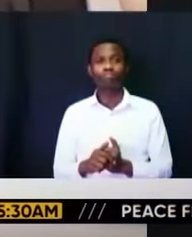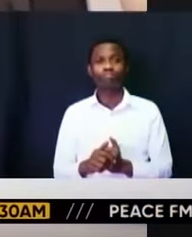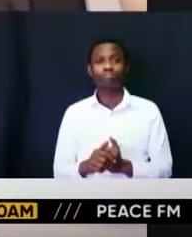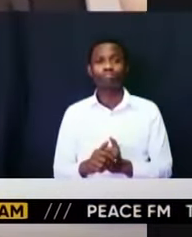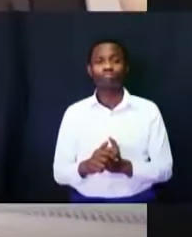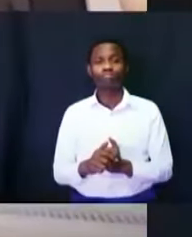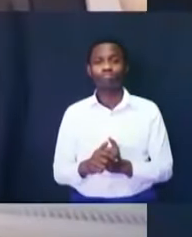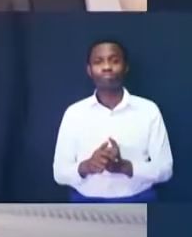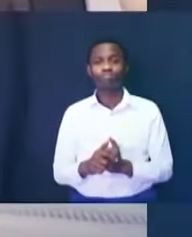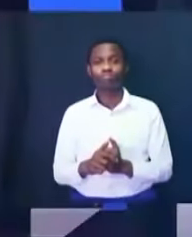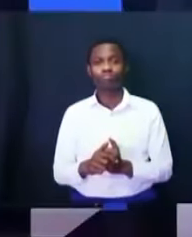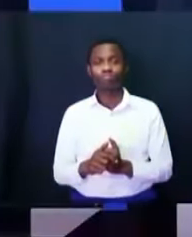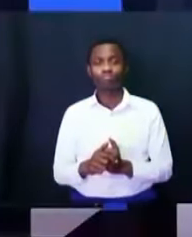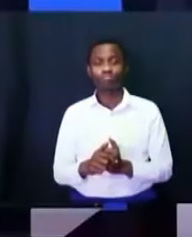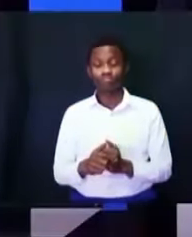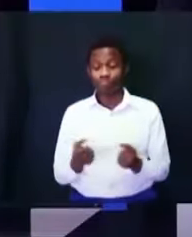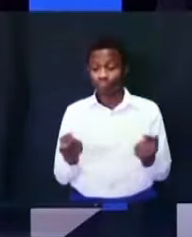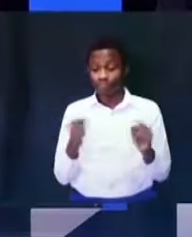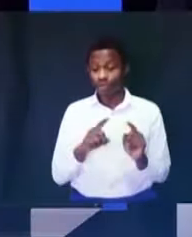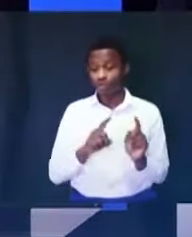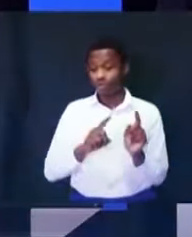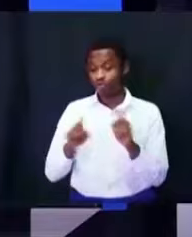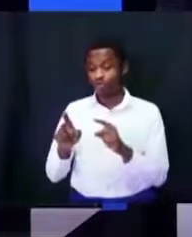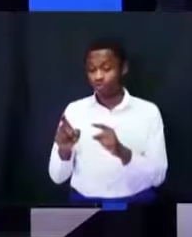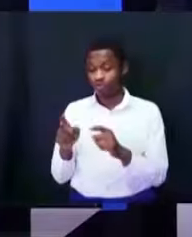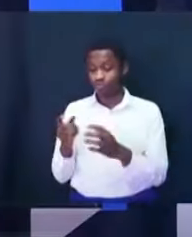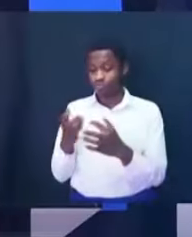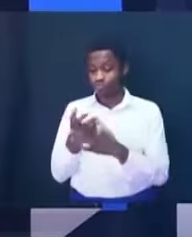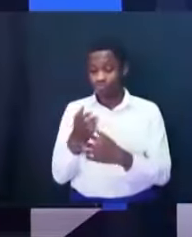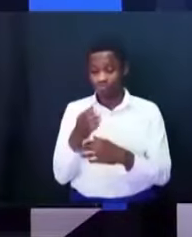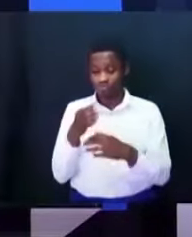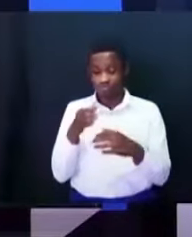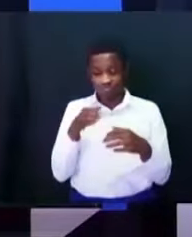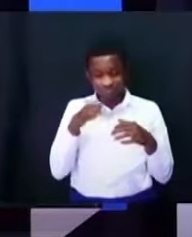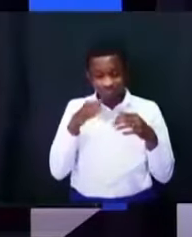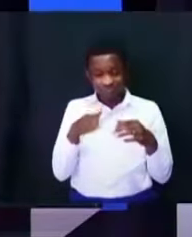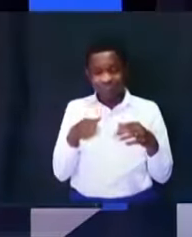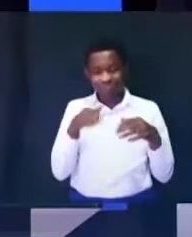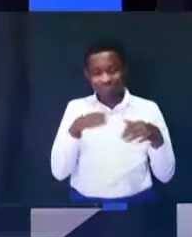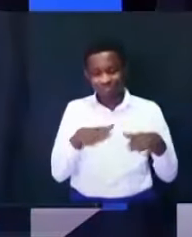5 when they went went across the lake the disciples forgot to take